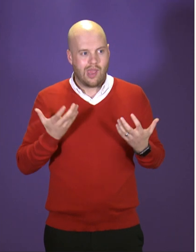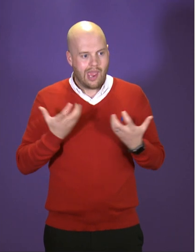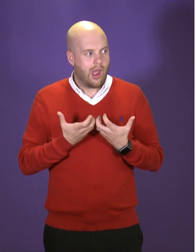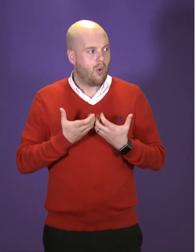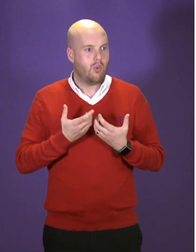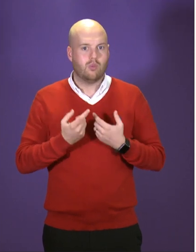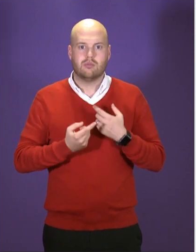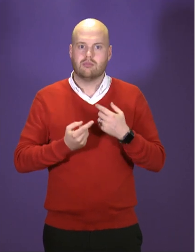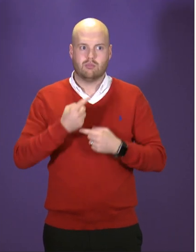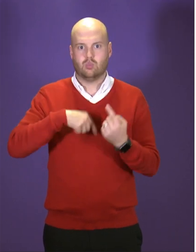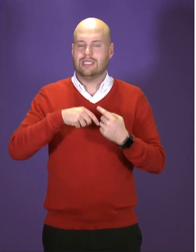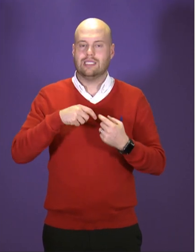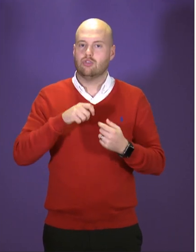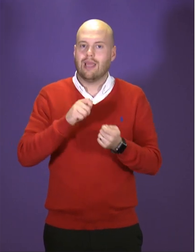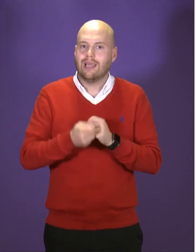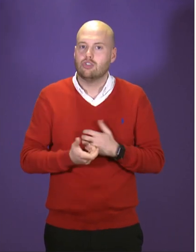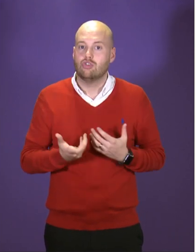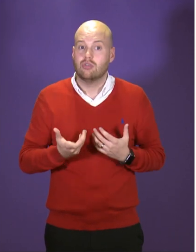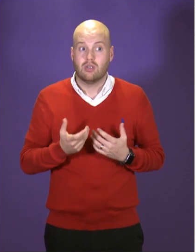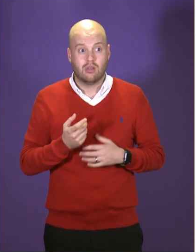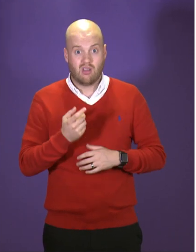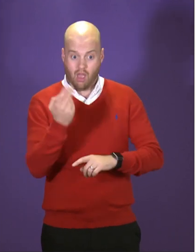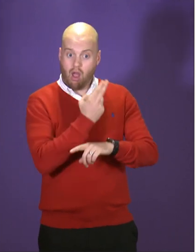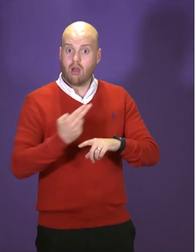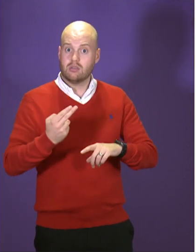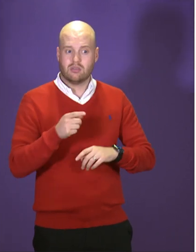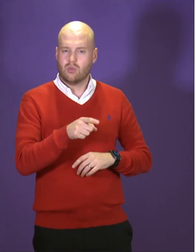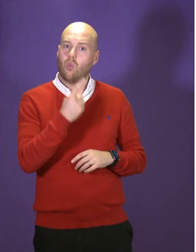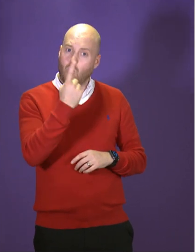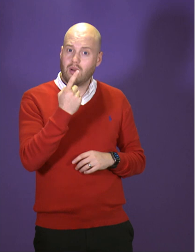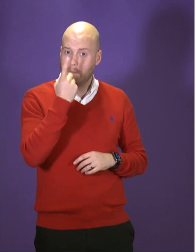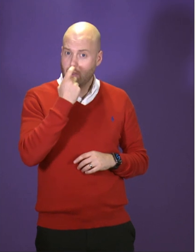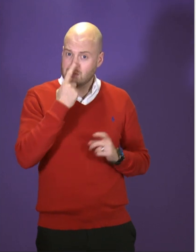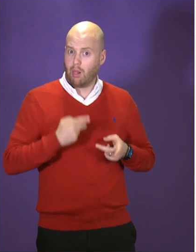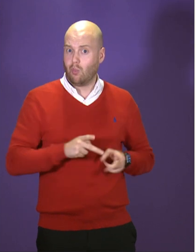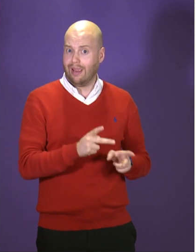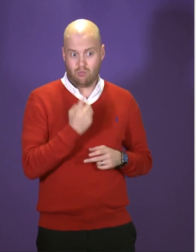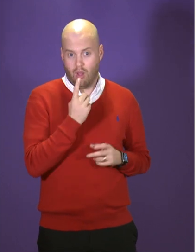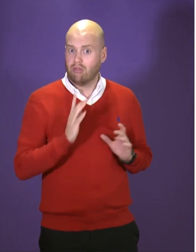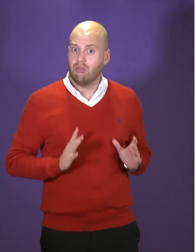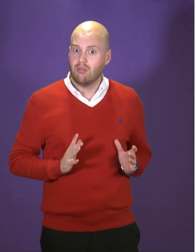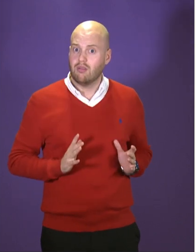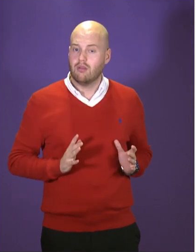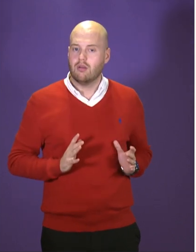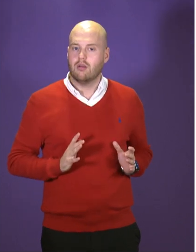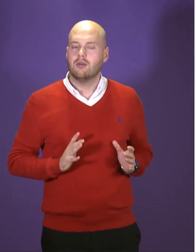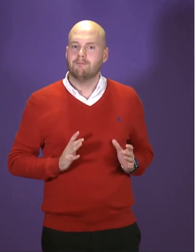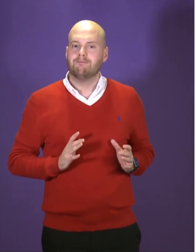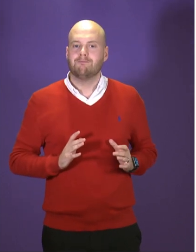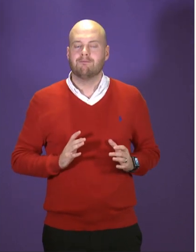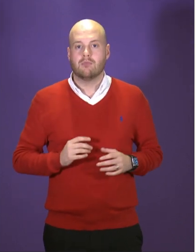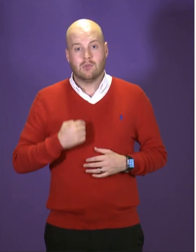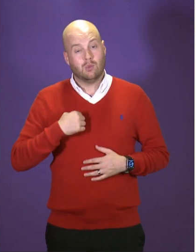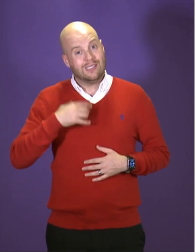The arts is one possible way of doing that. What we need from you